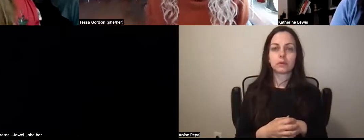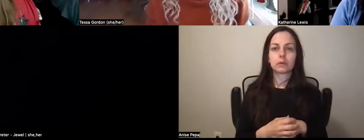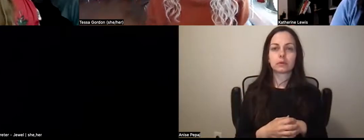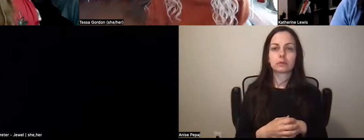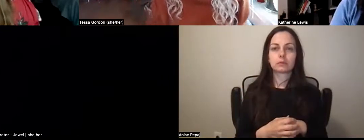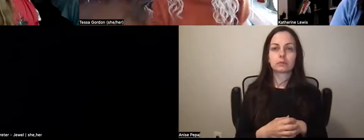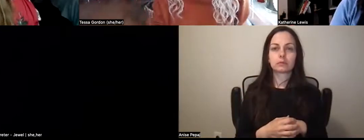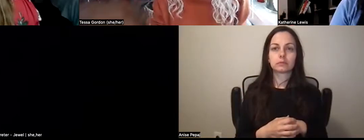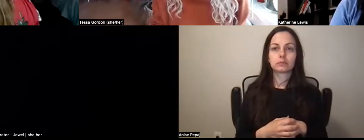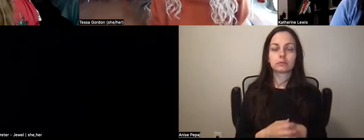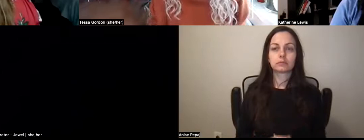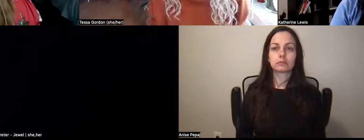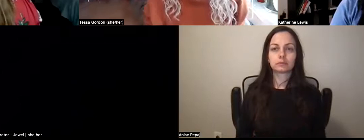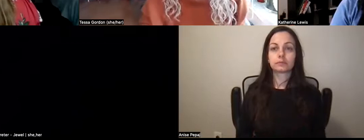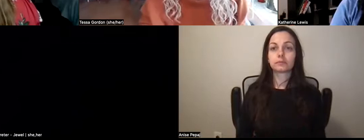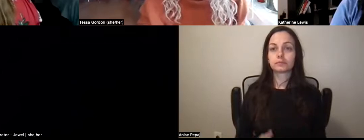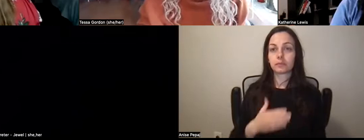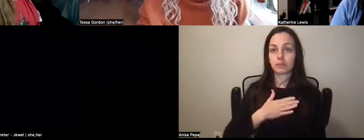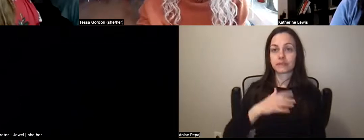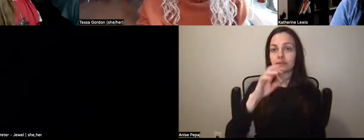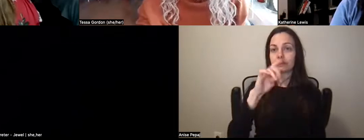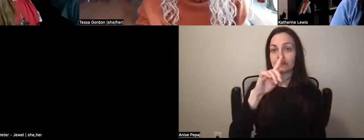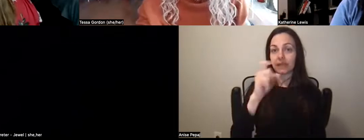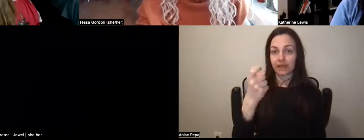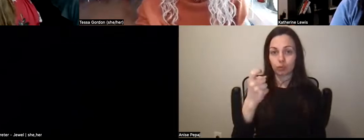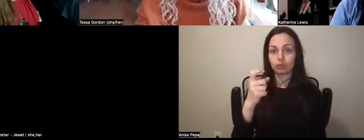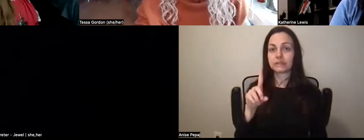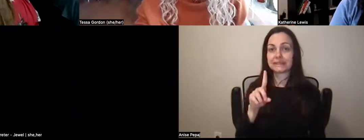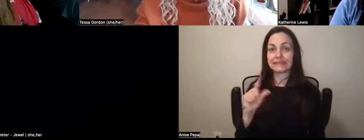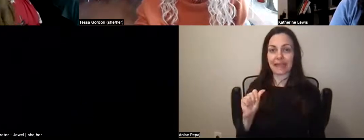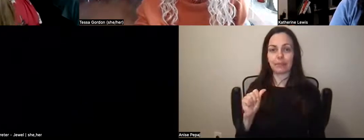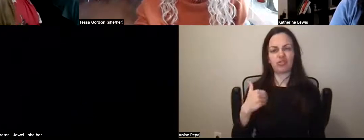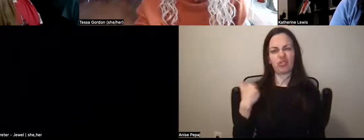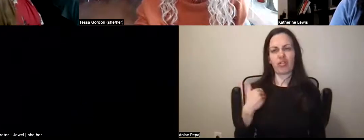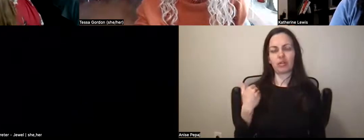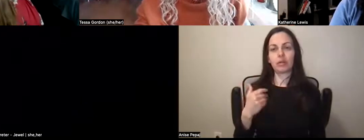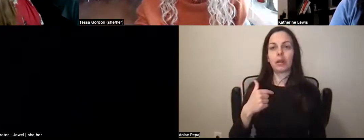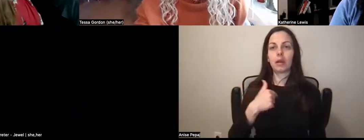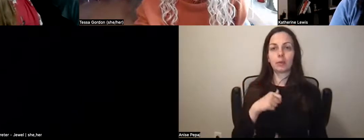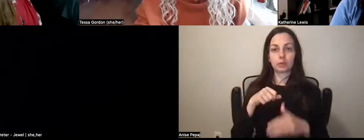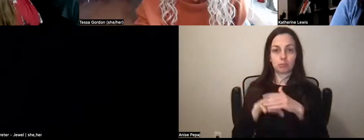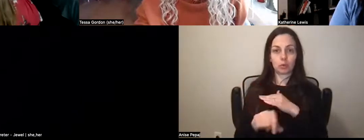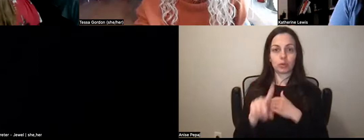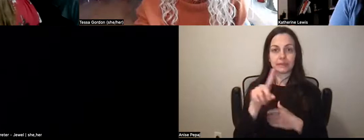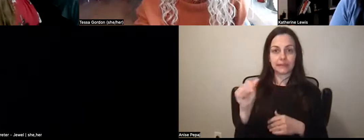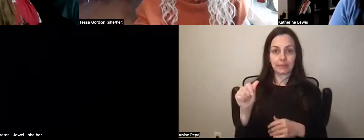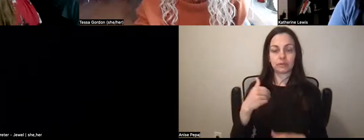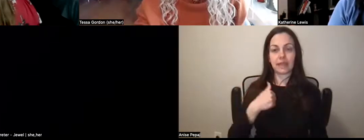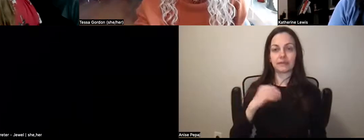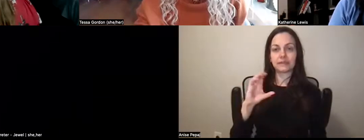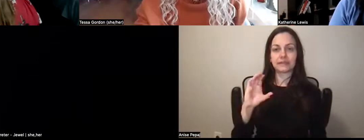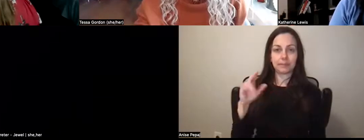was diagnosed disabled at a very young age. I was born disabled. I have cerebral